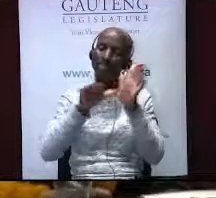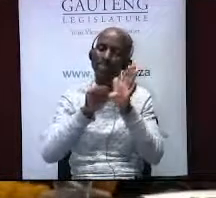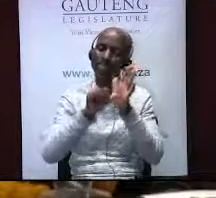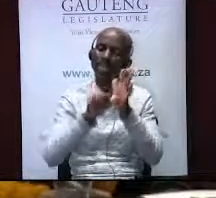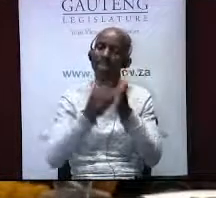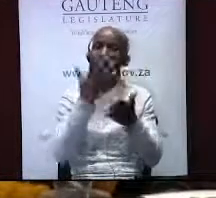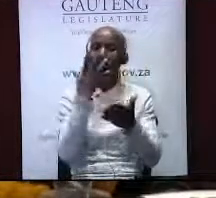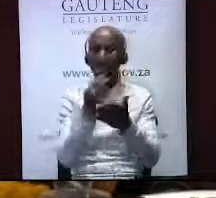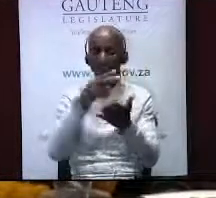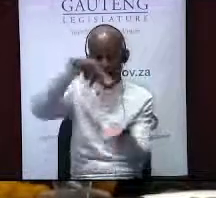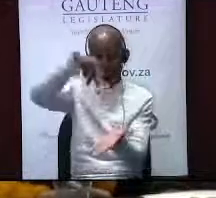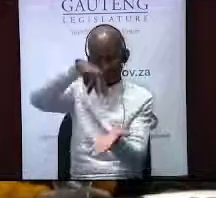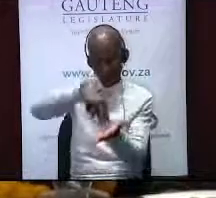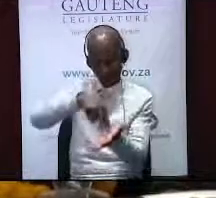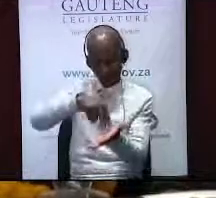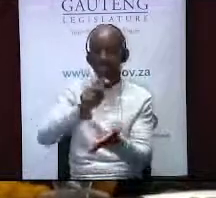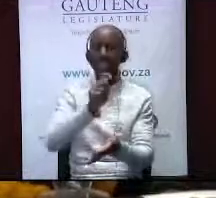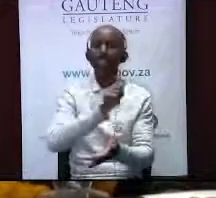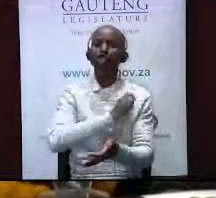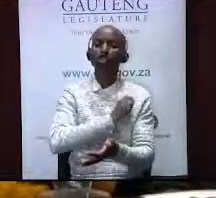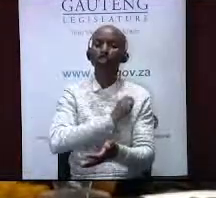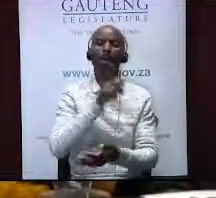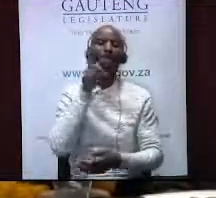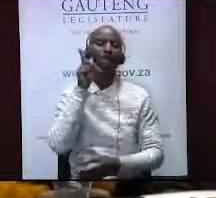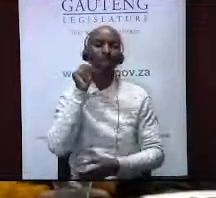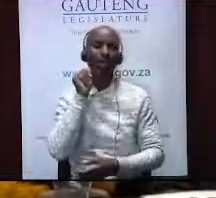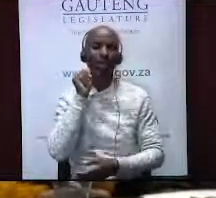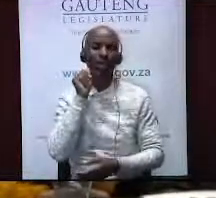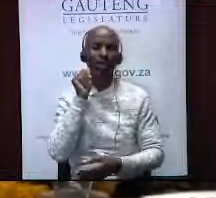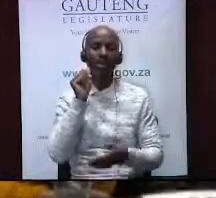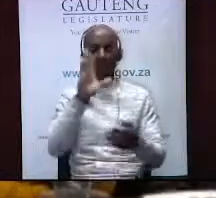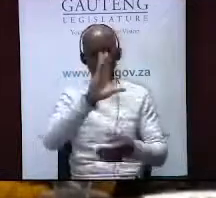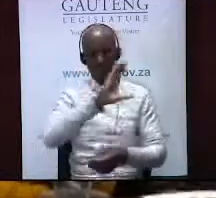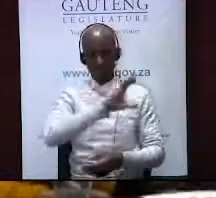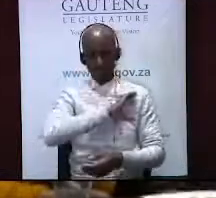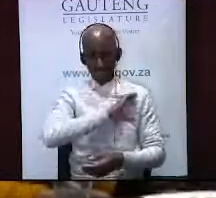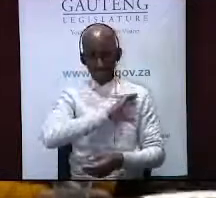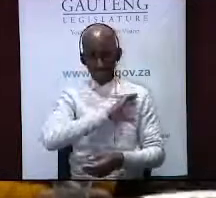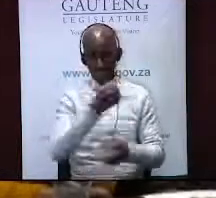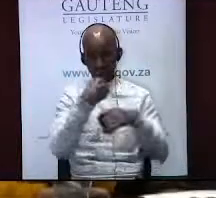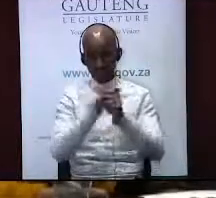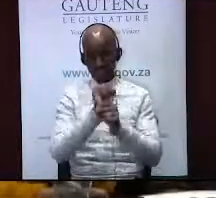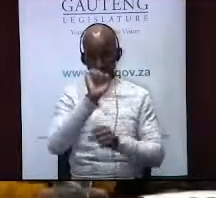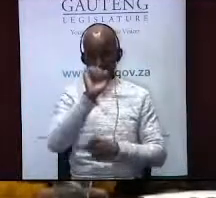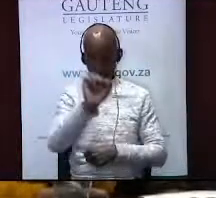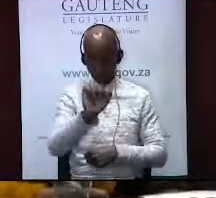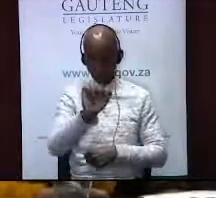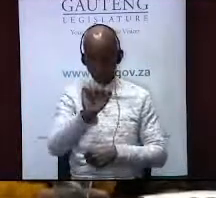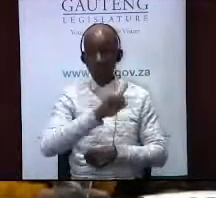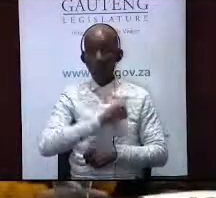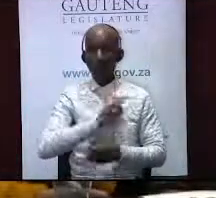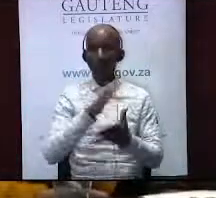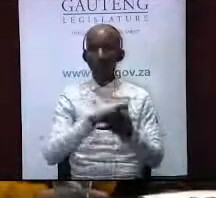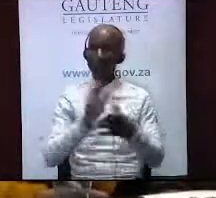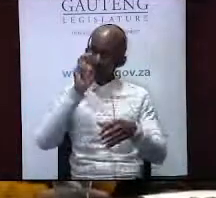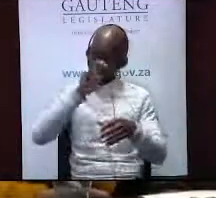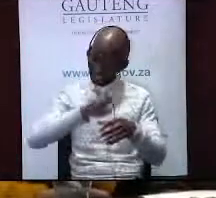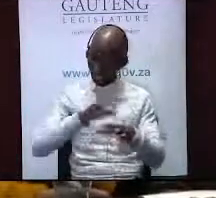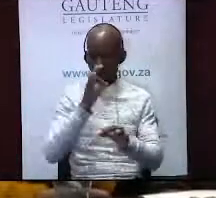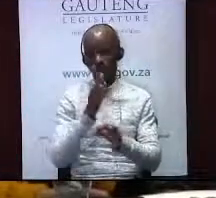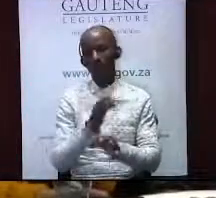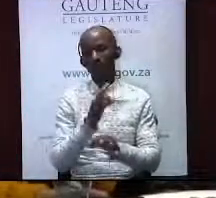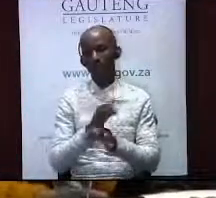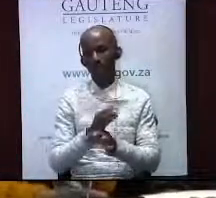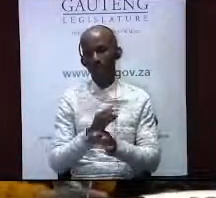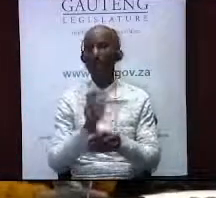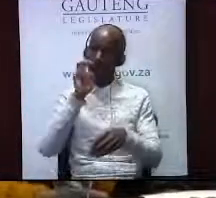you got to rise up to be the true man that Christ has made you to be. Because we need fathers,